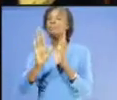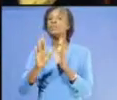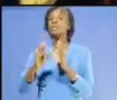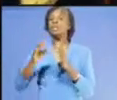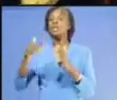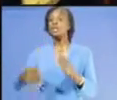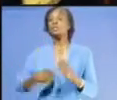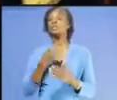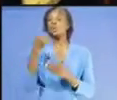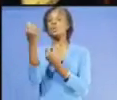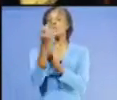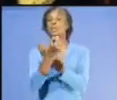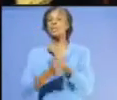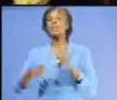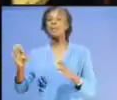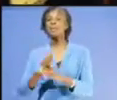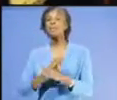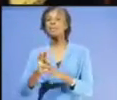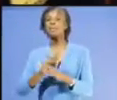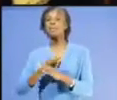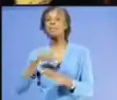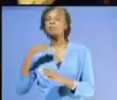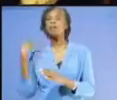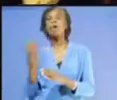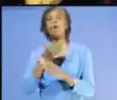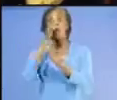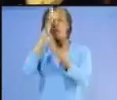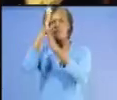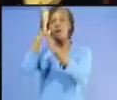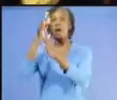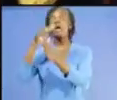Our Father and our God,